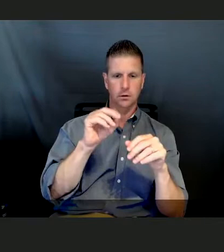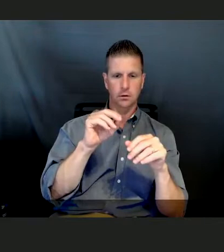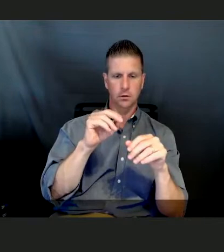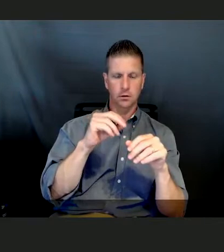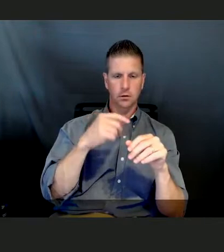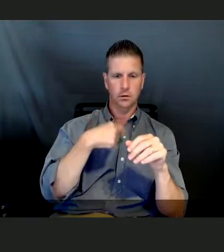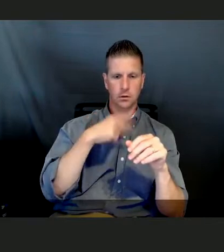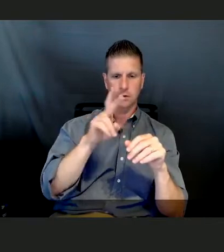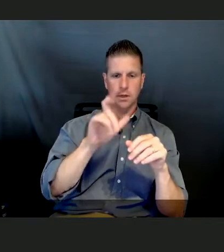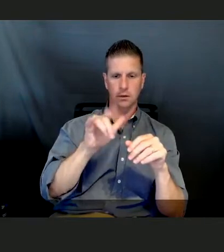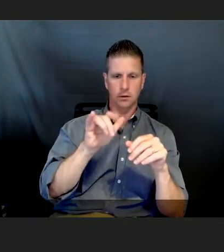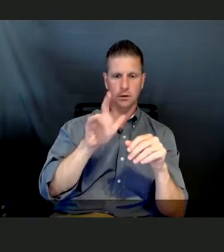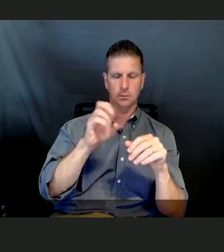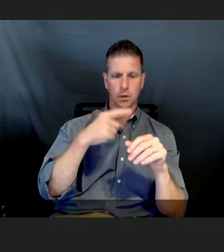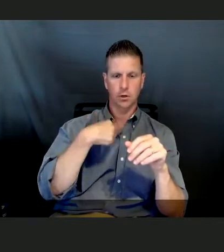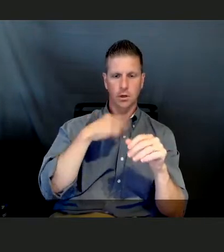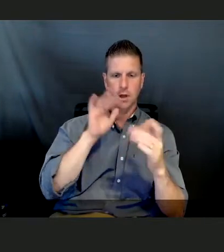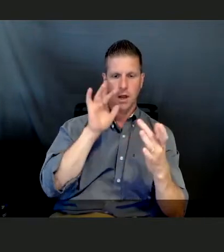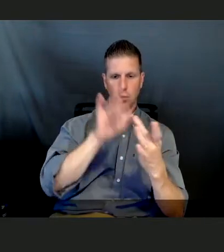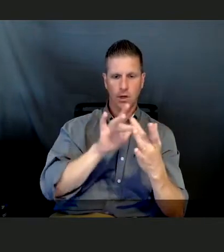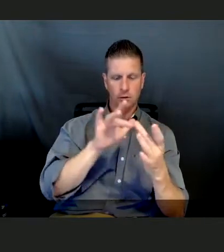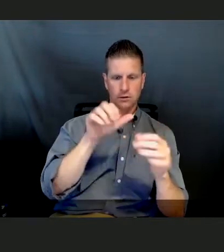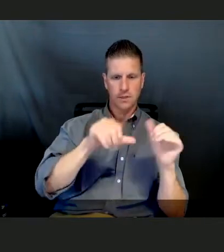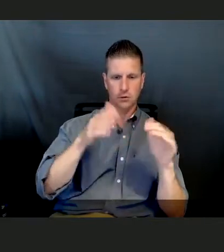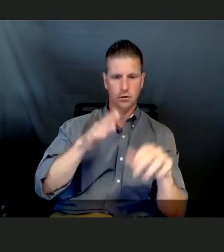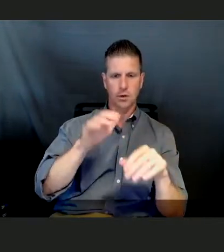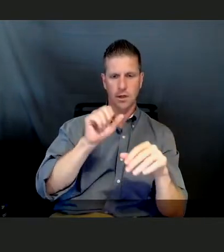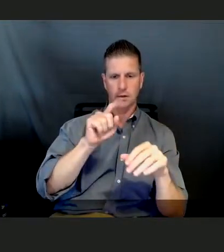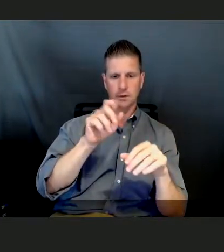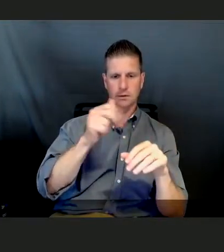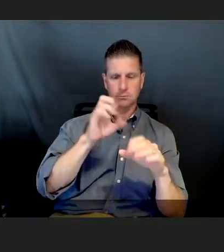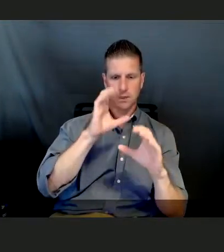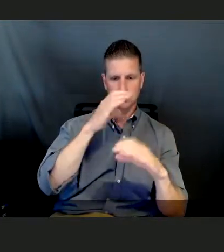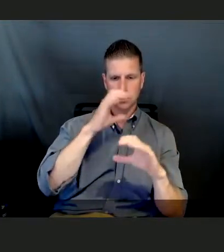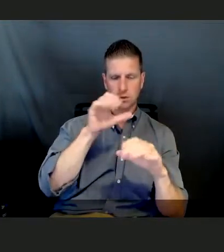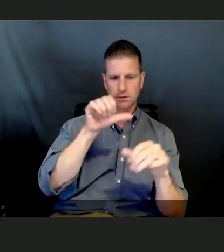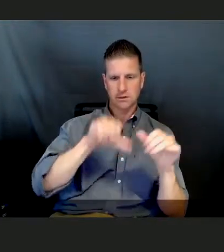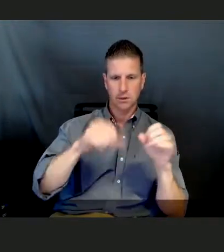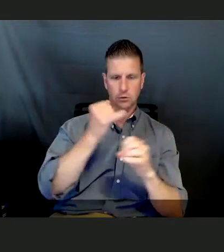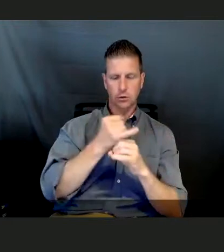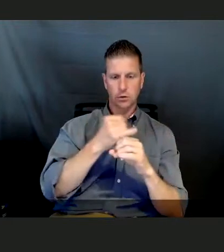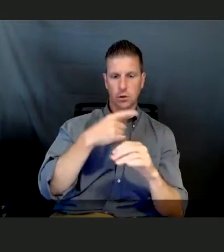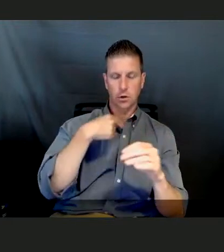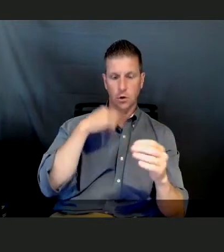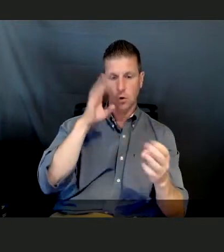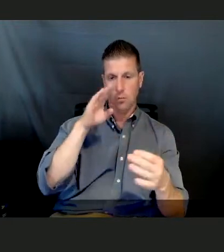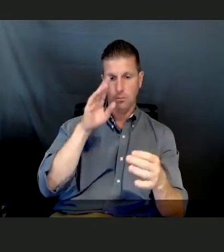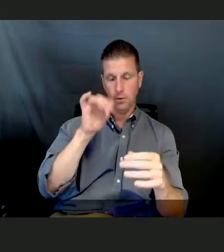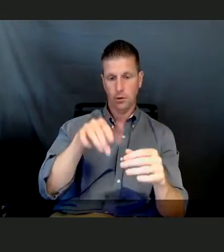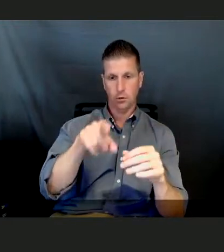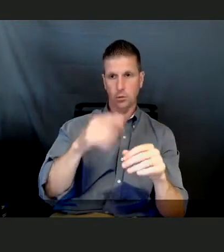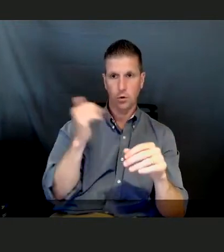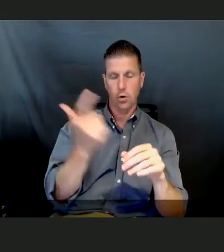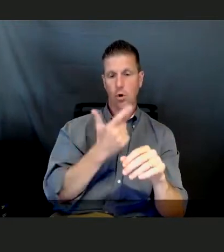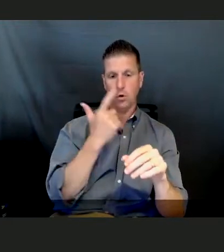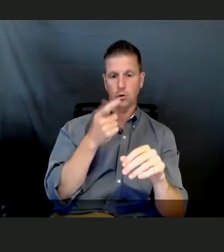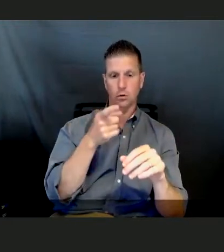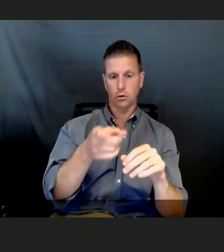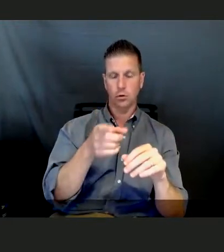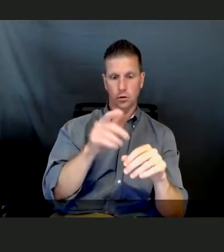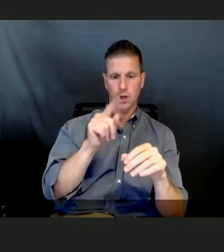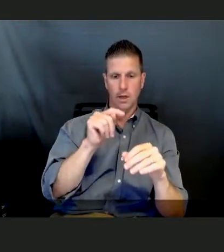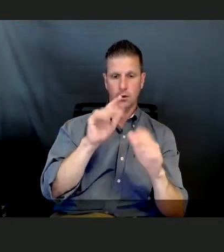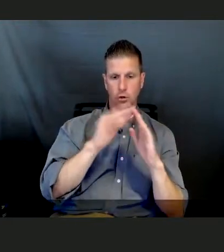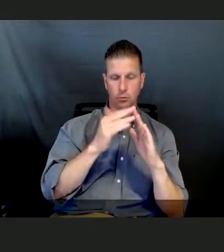am Kelly Lipo. I'm an outreach scientist at the Space Telescope Science Institute, and I hope that all of you at the